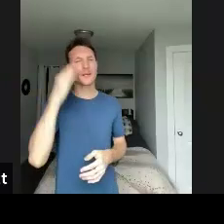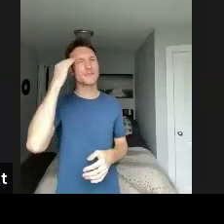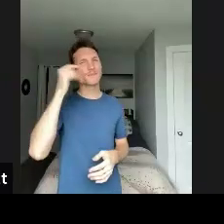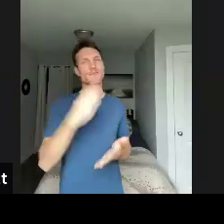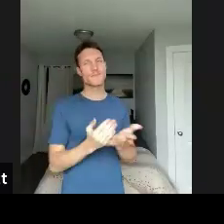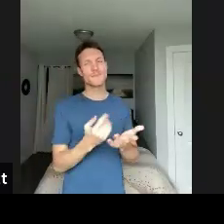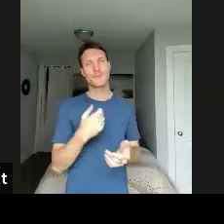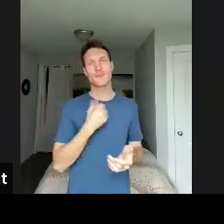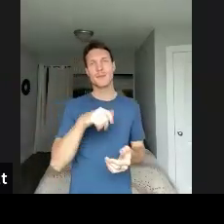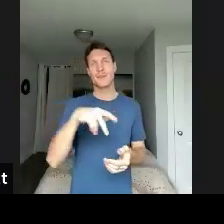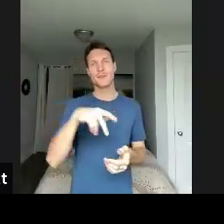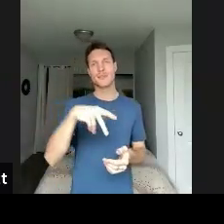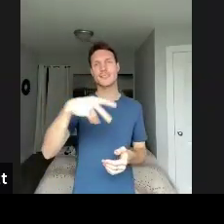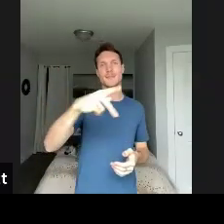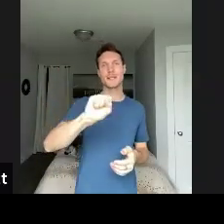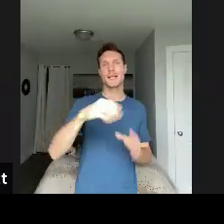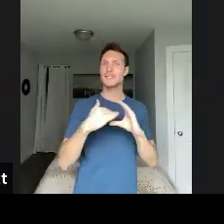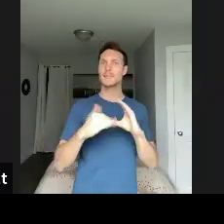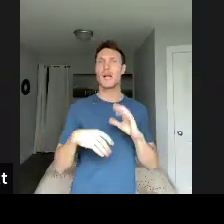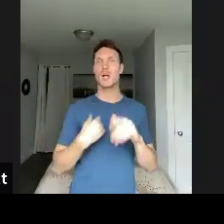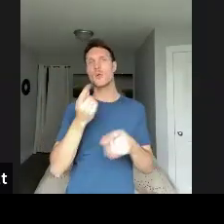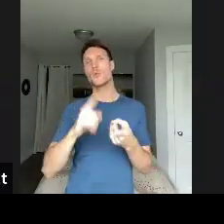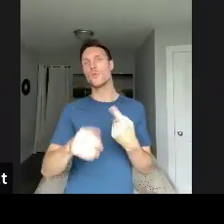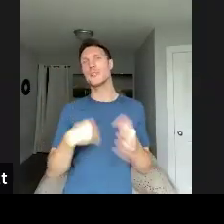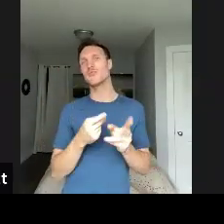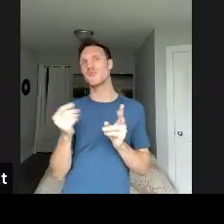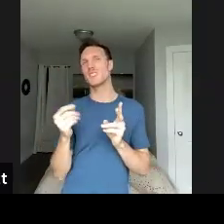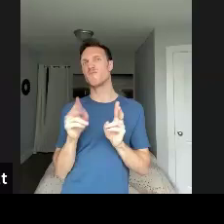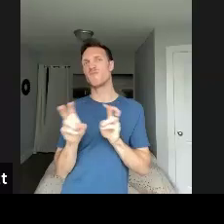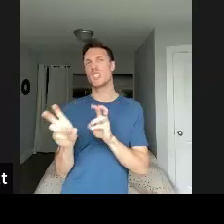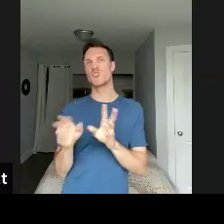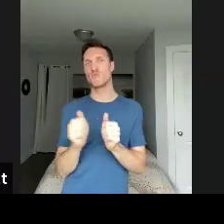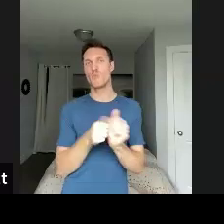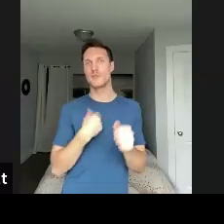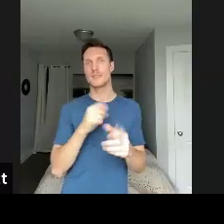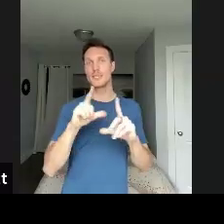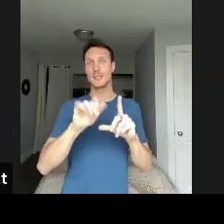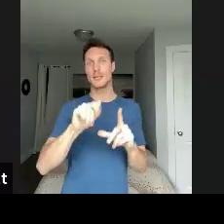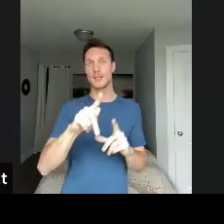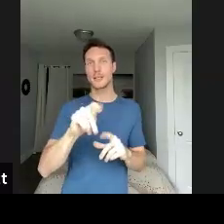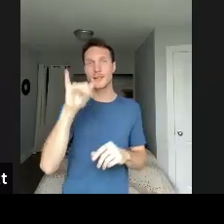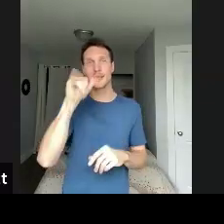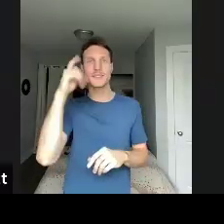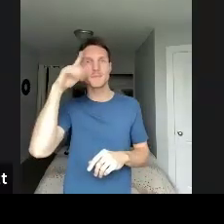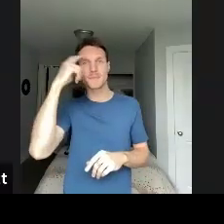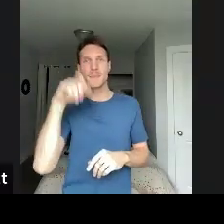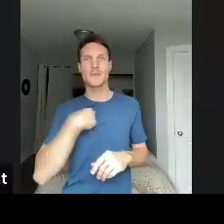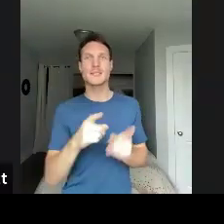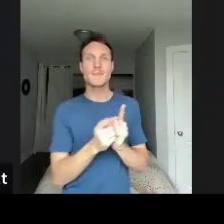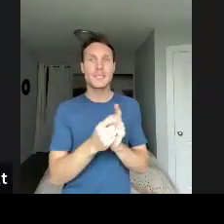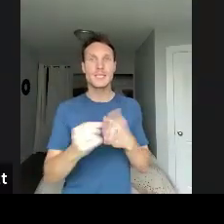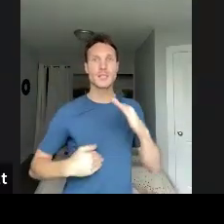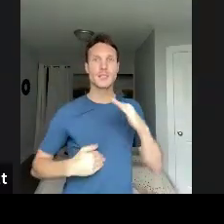there's an issue with the link. And most of the time, if you are getting an error, that's because the meeting is full.